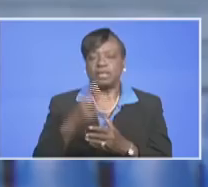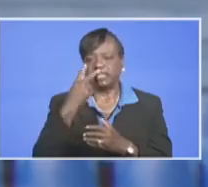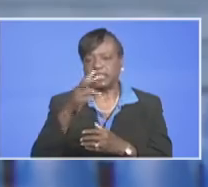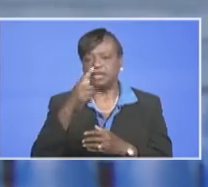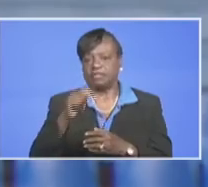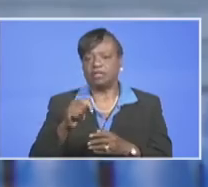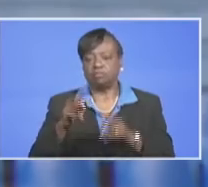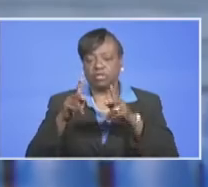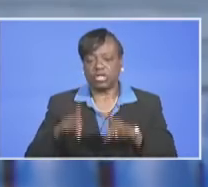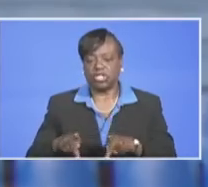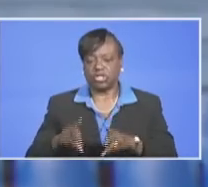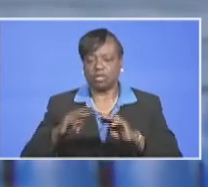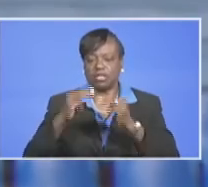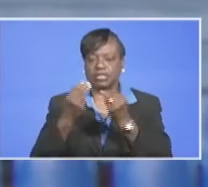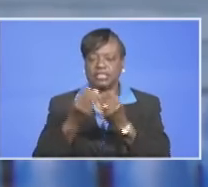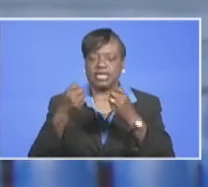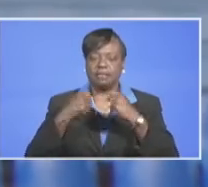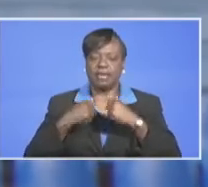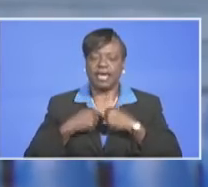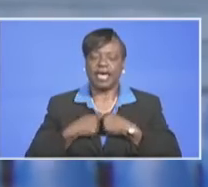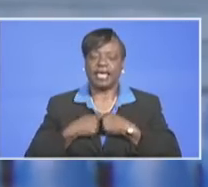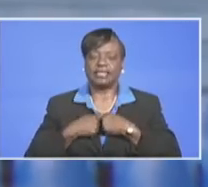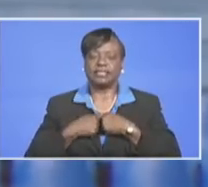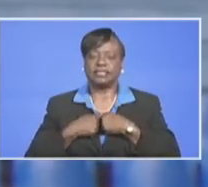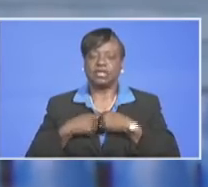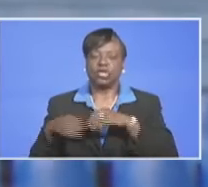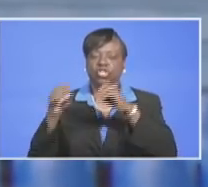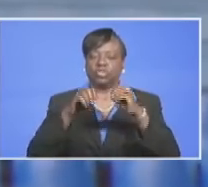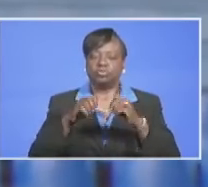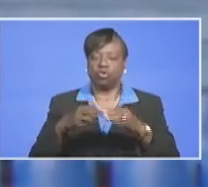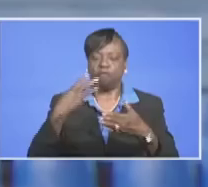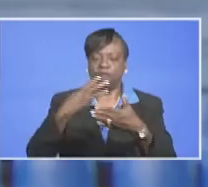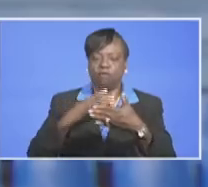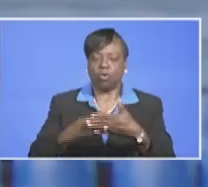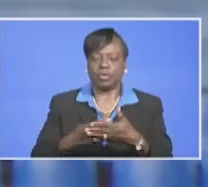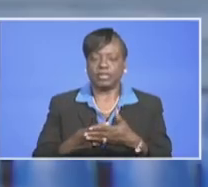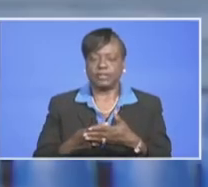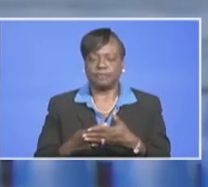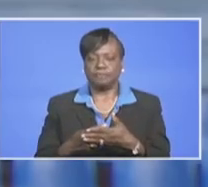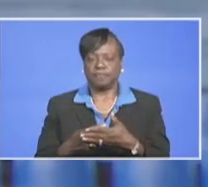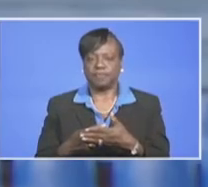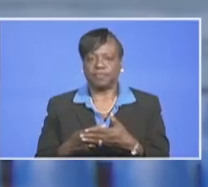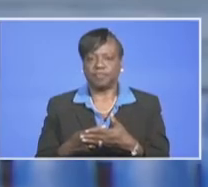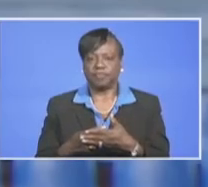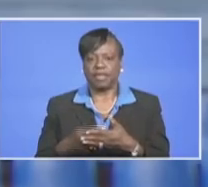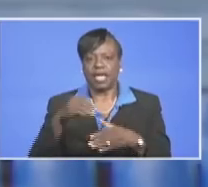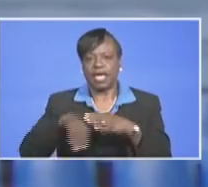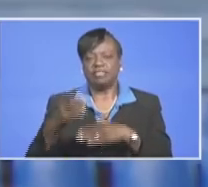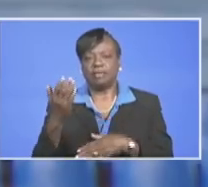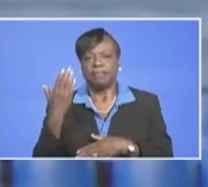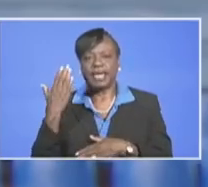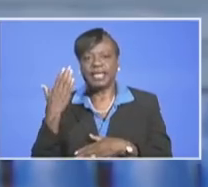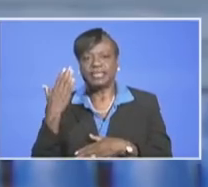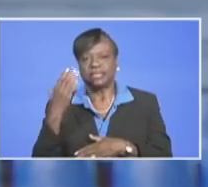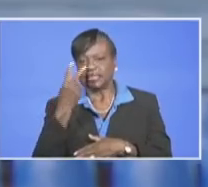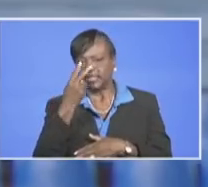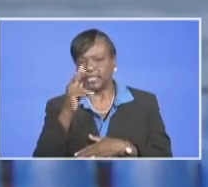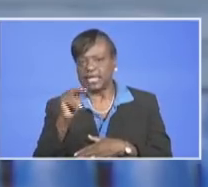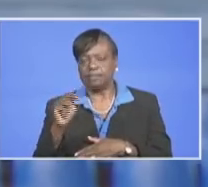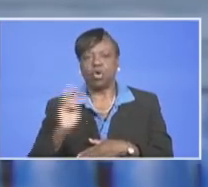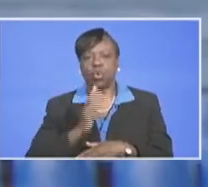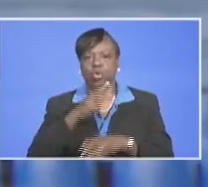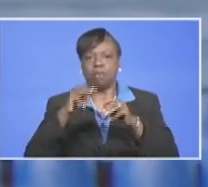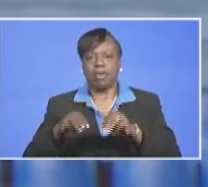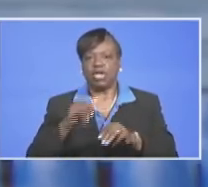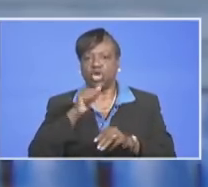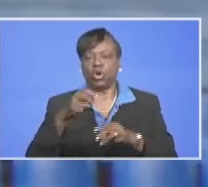team has, not only for the current, but move forward, which is pretty awesome because in the past, it seemed as though we might not have